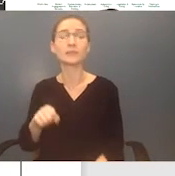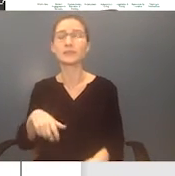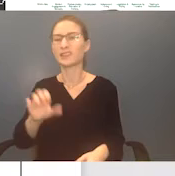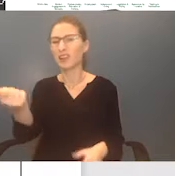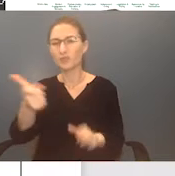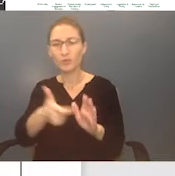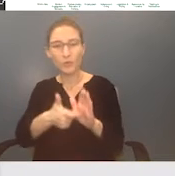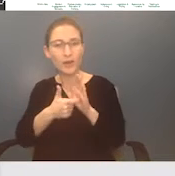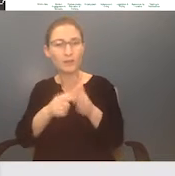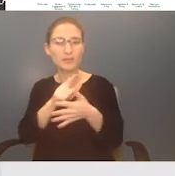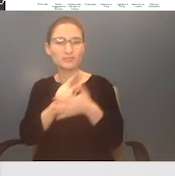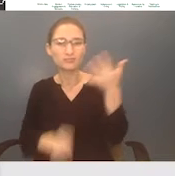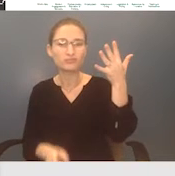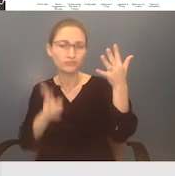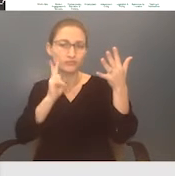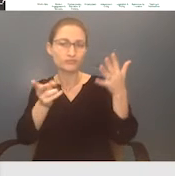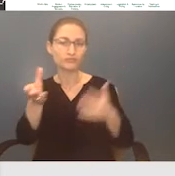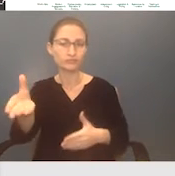requirements.